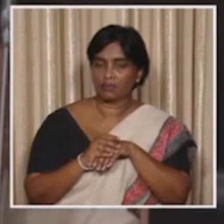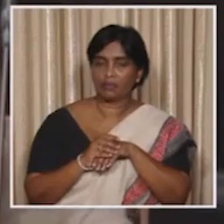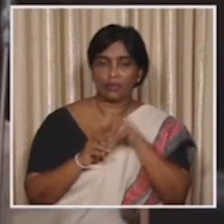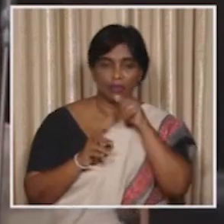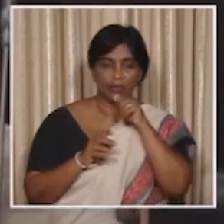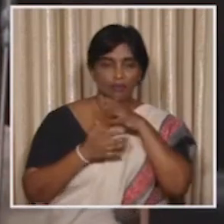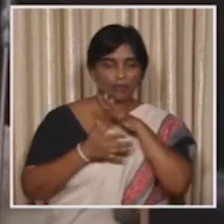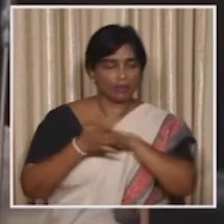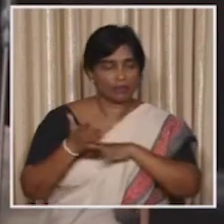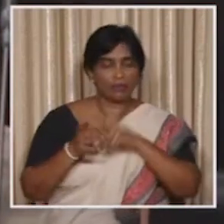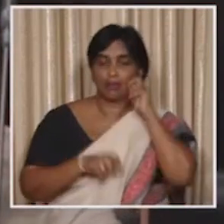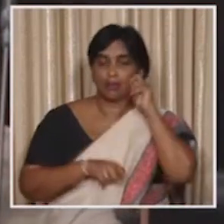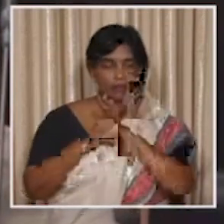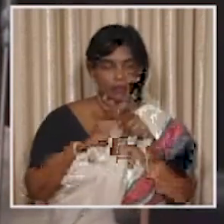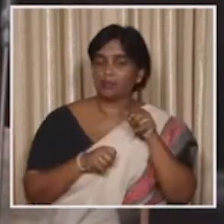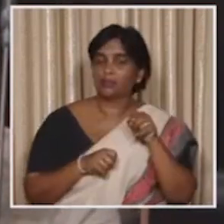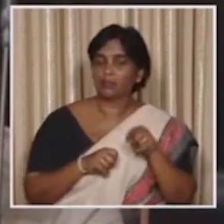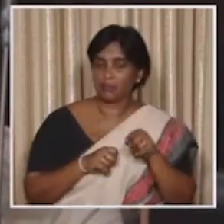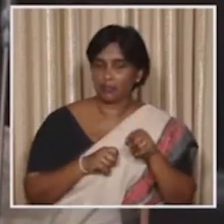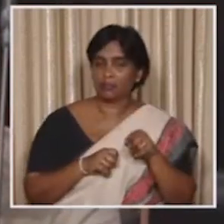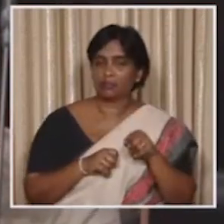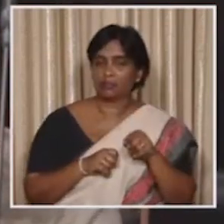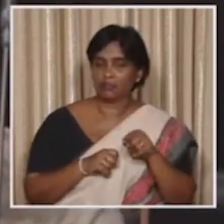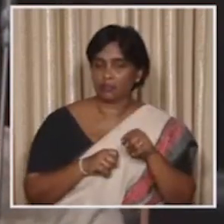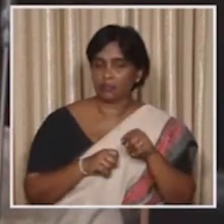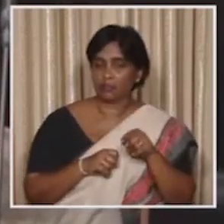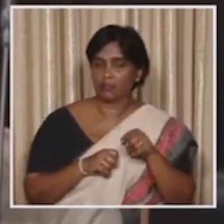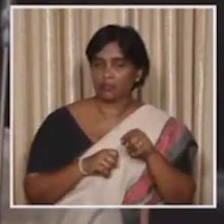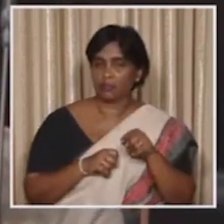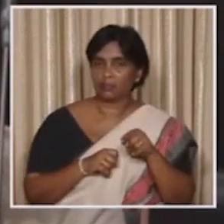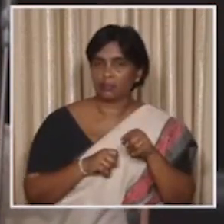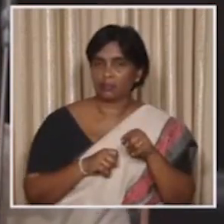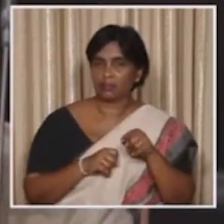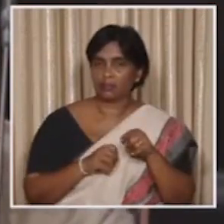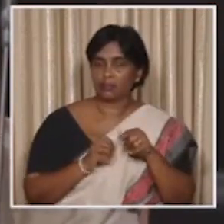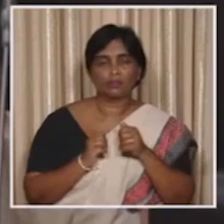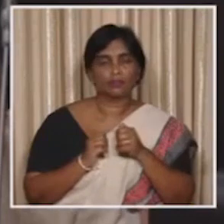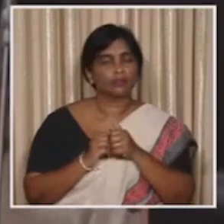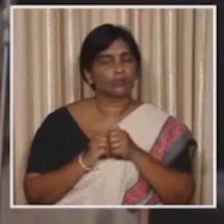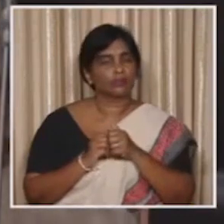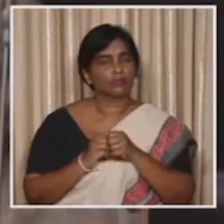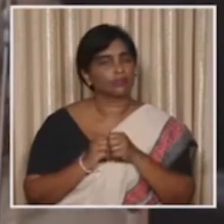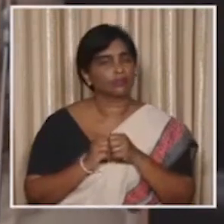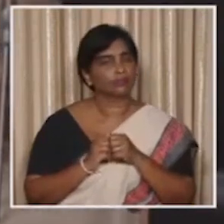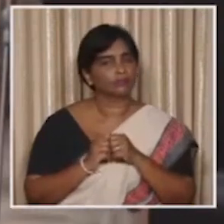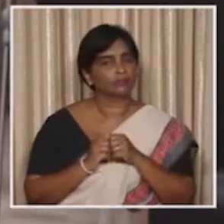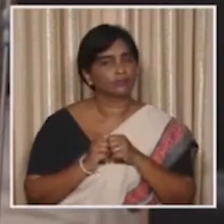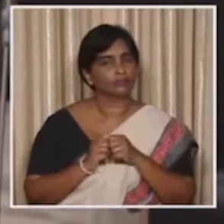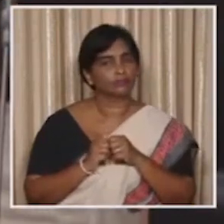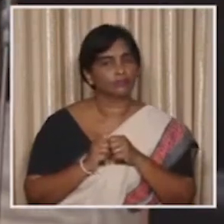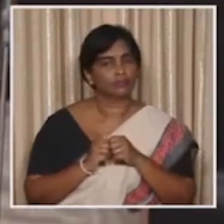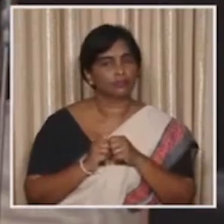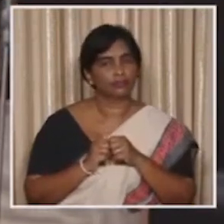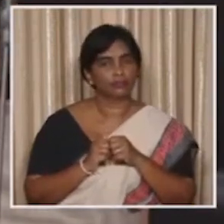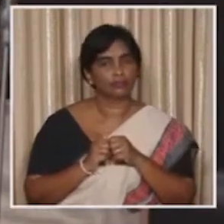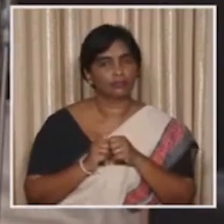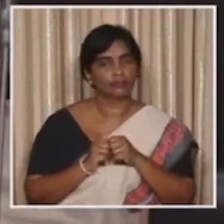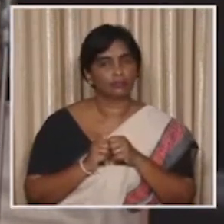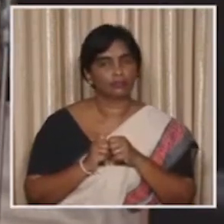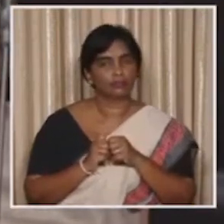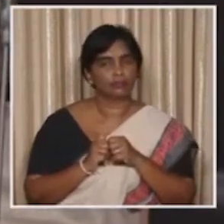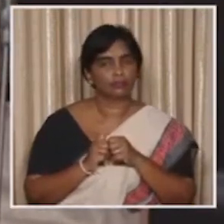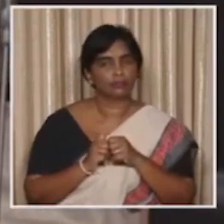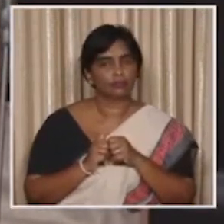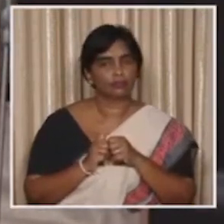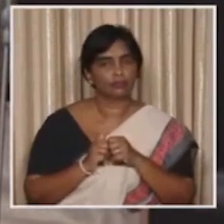any loss had impacted on the petitioners on an individual basis, but the assertion is that as a result of a conduct of the respondent,